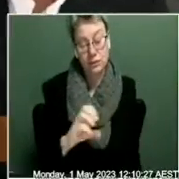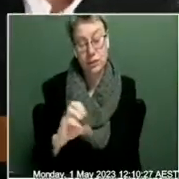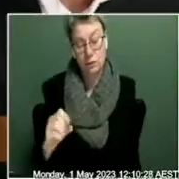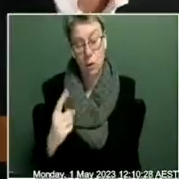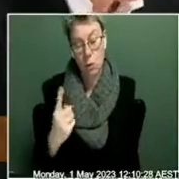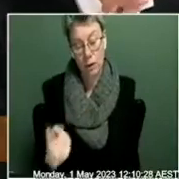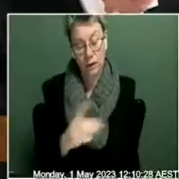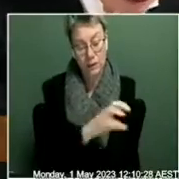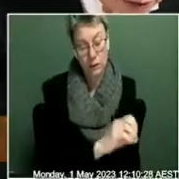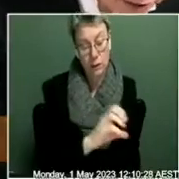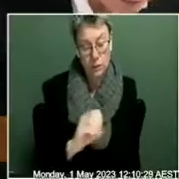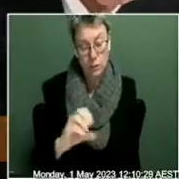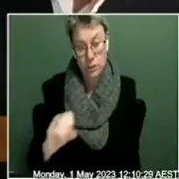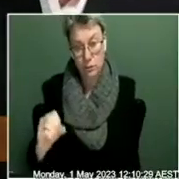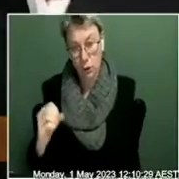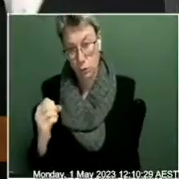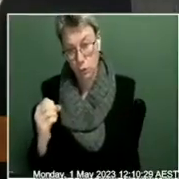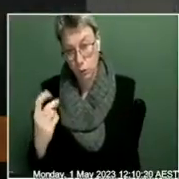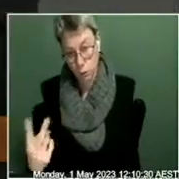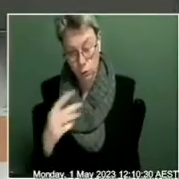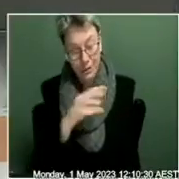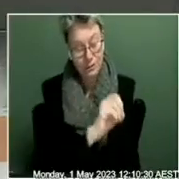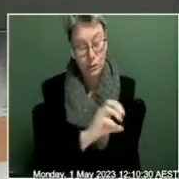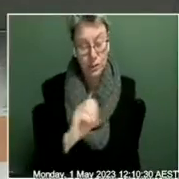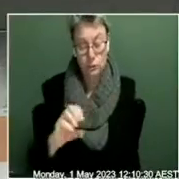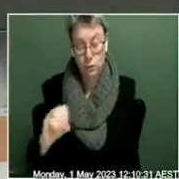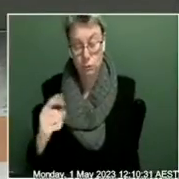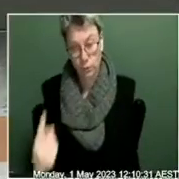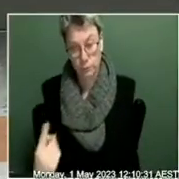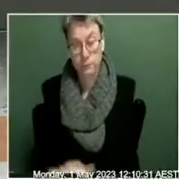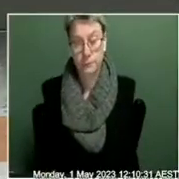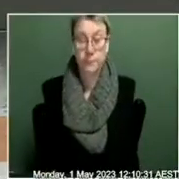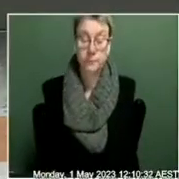That's tab 23 of your file.